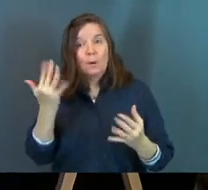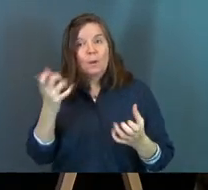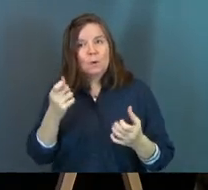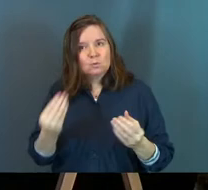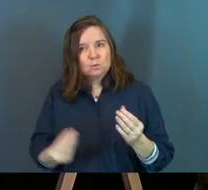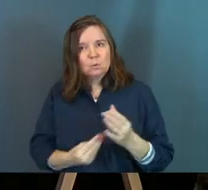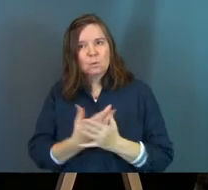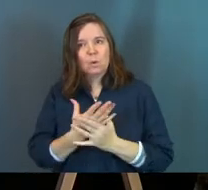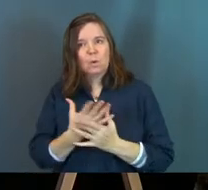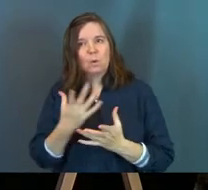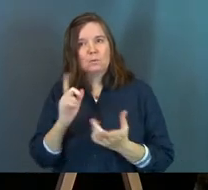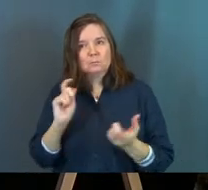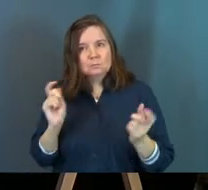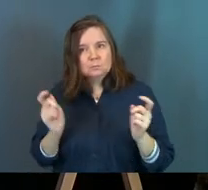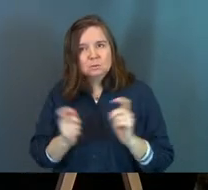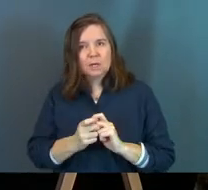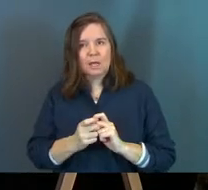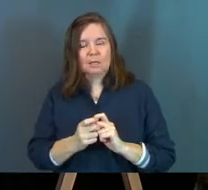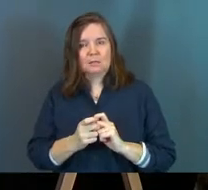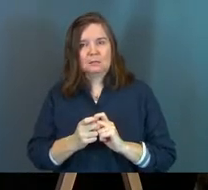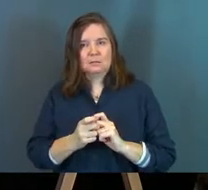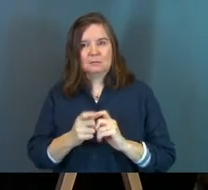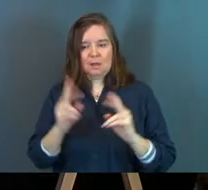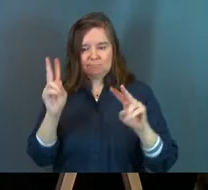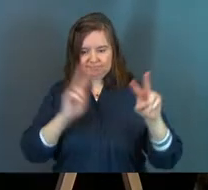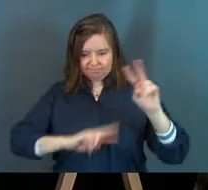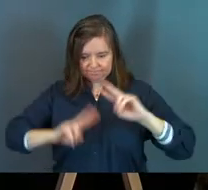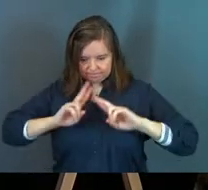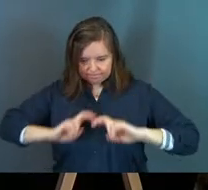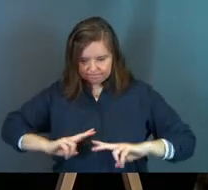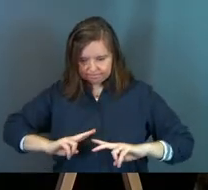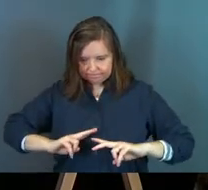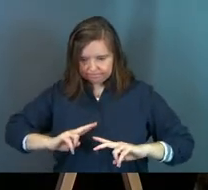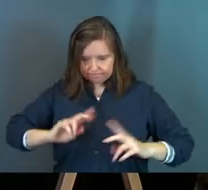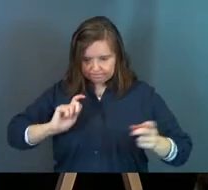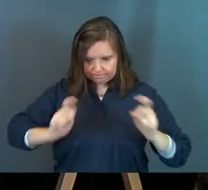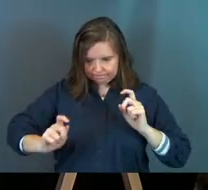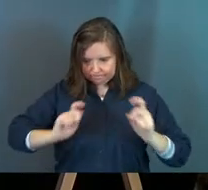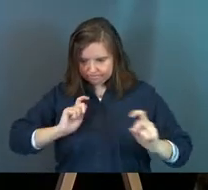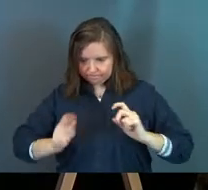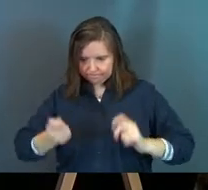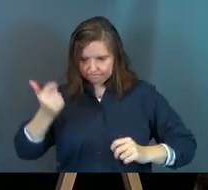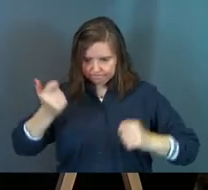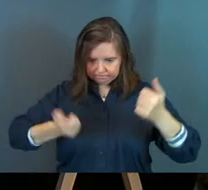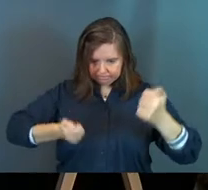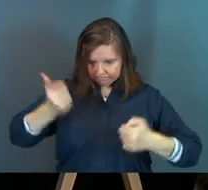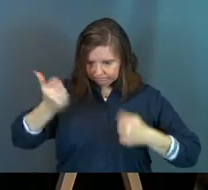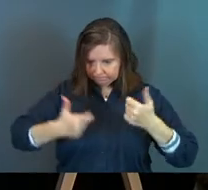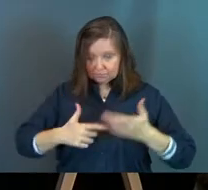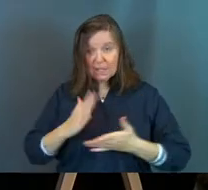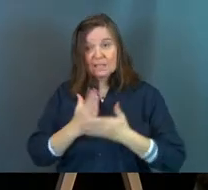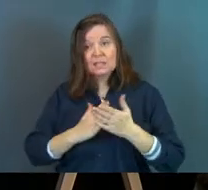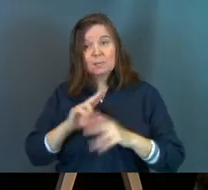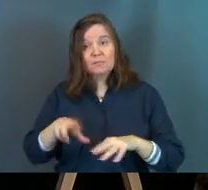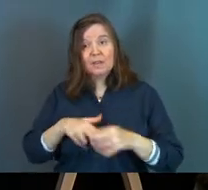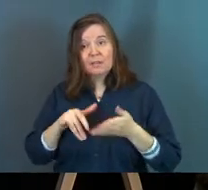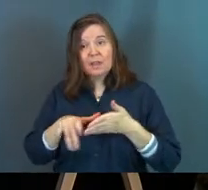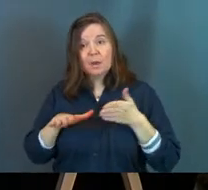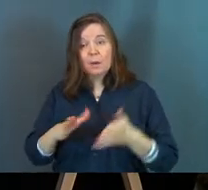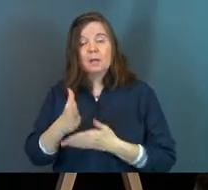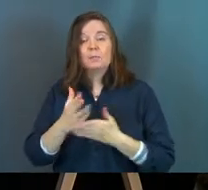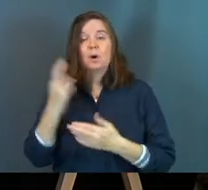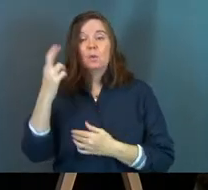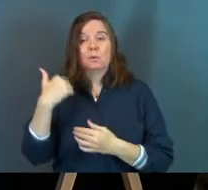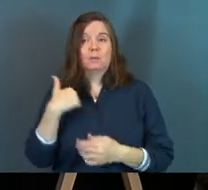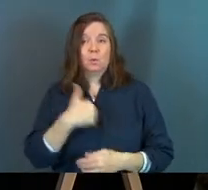to change, and that's the Spirit. And some of his nature being that way is part of the